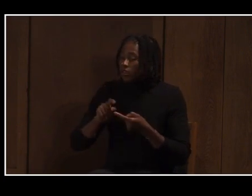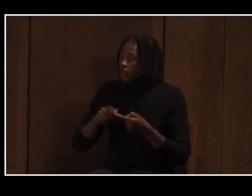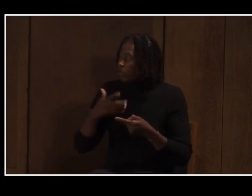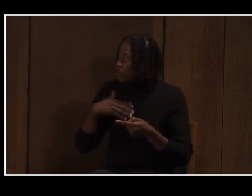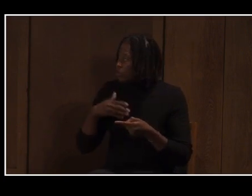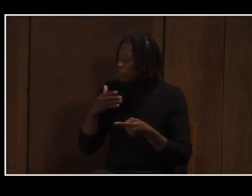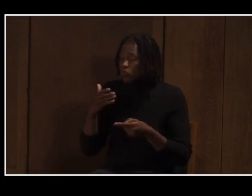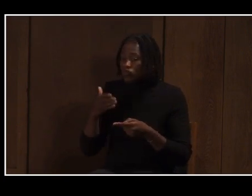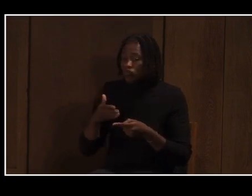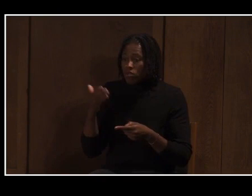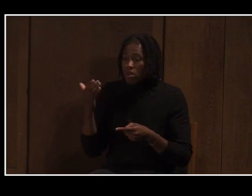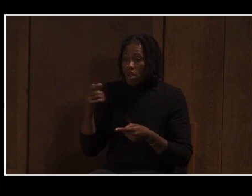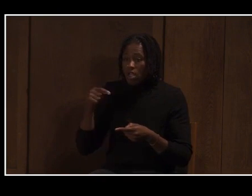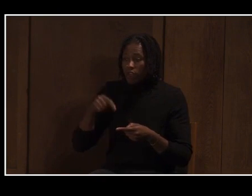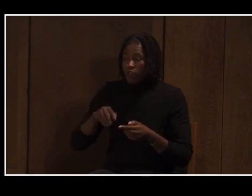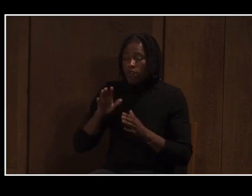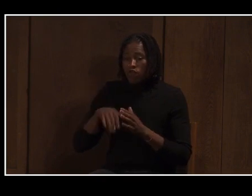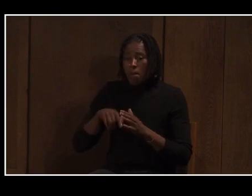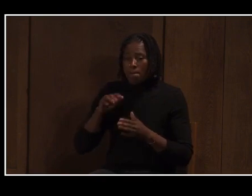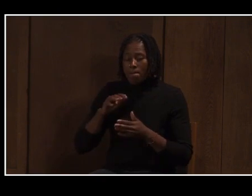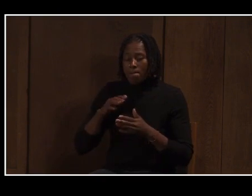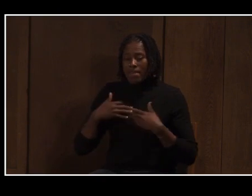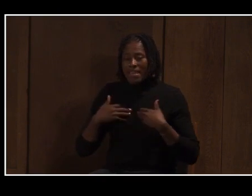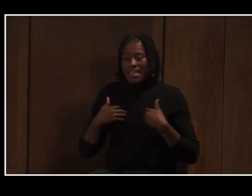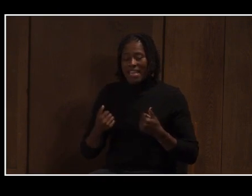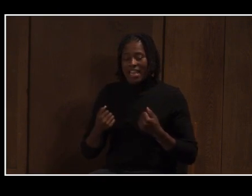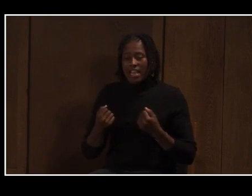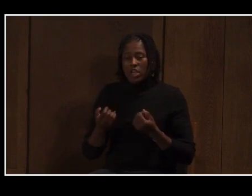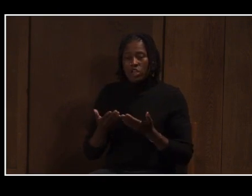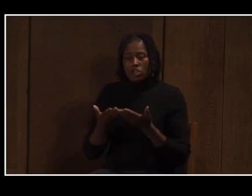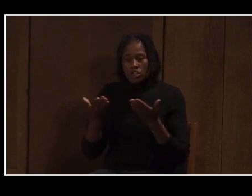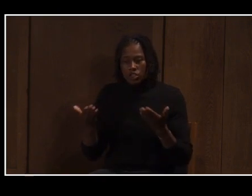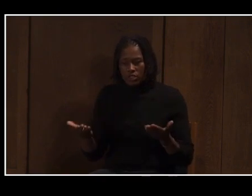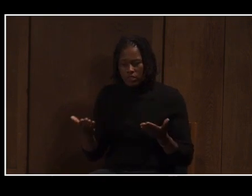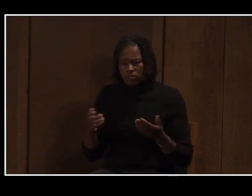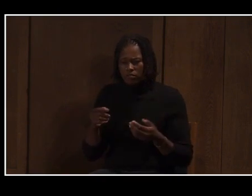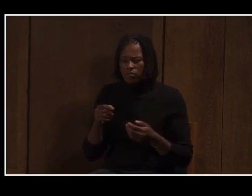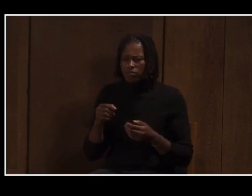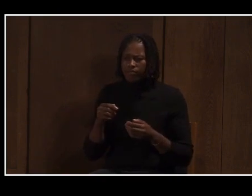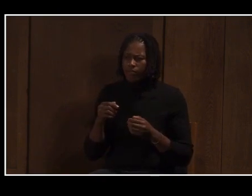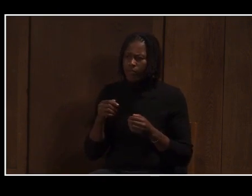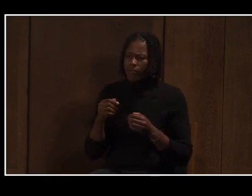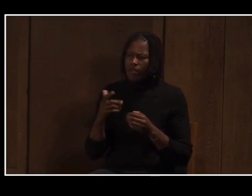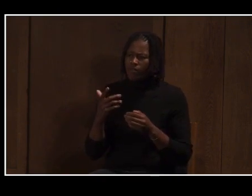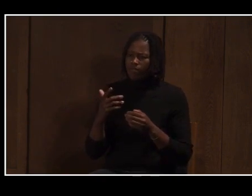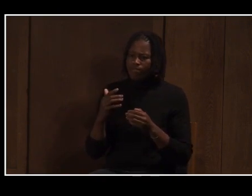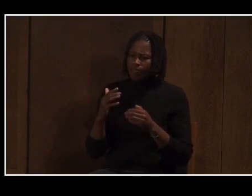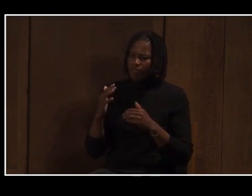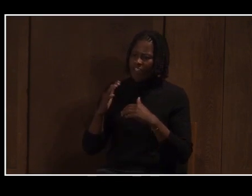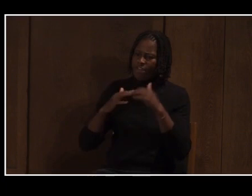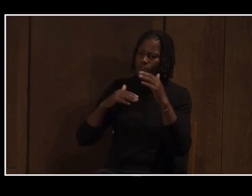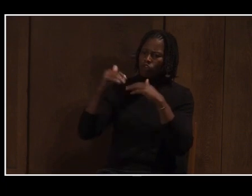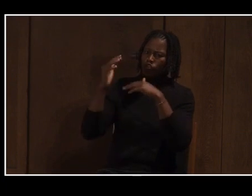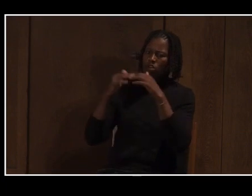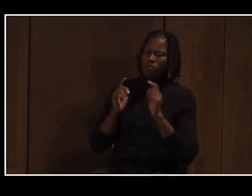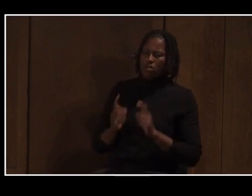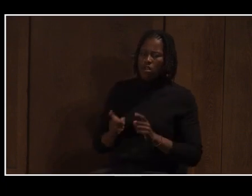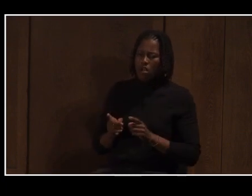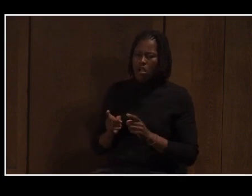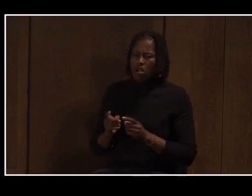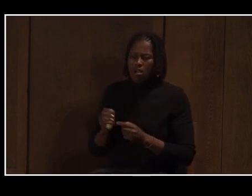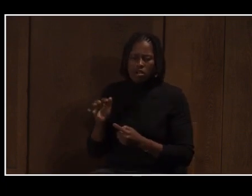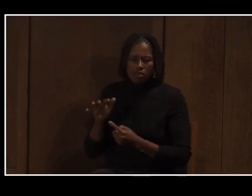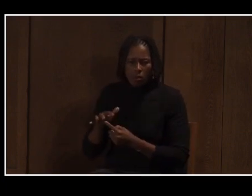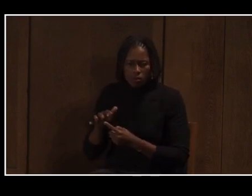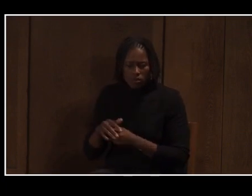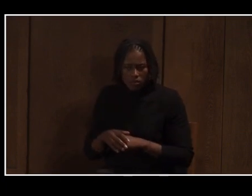Healing Justice, is the importance of infrastructure and how one builds infrastructure and how